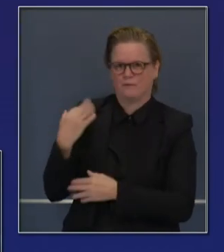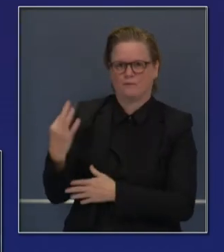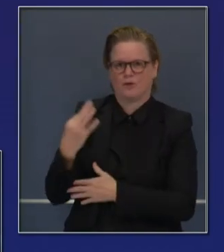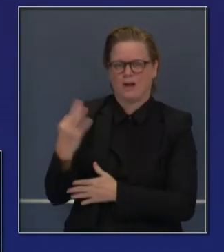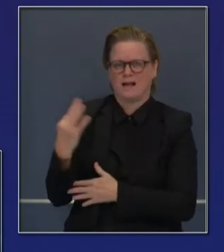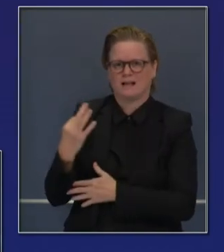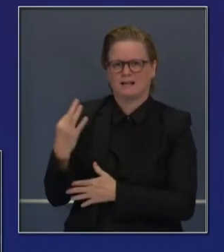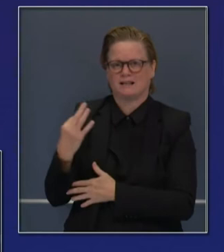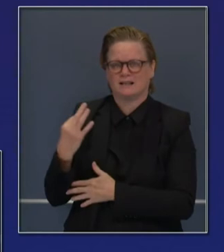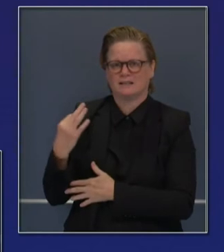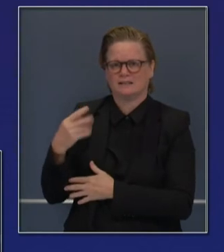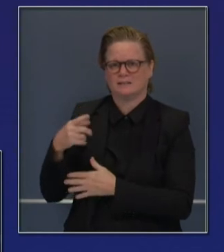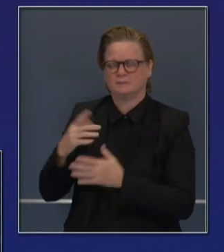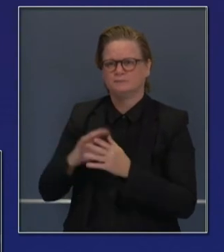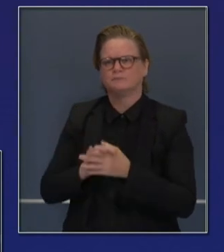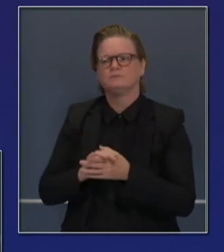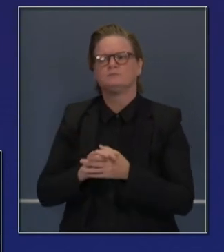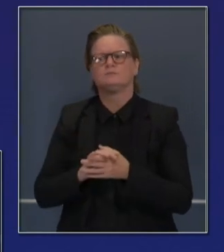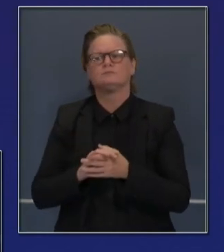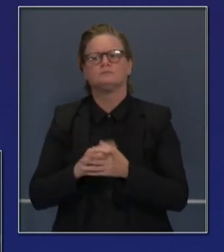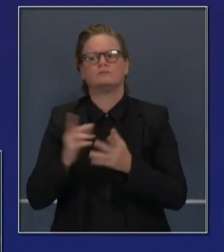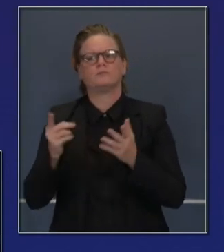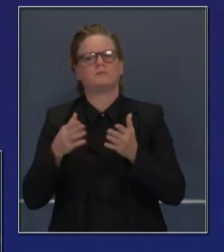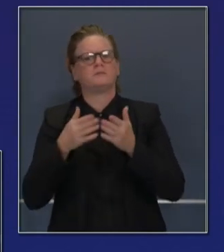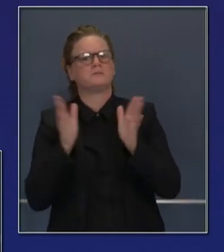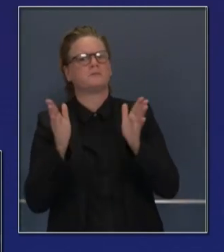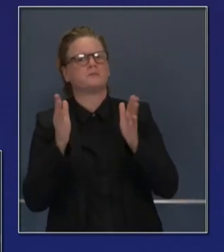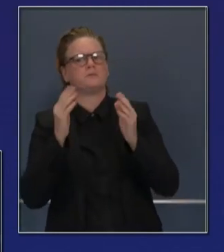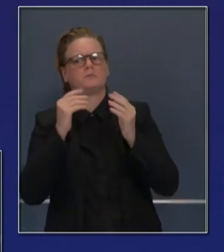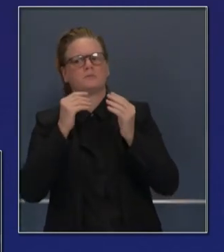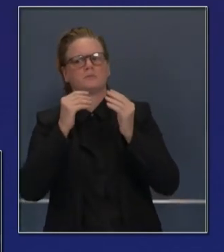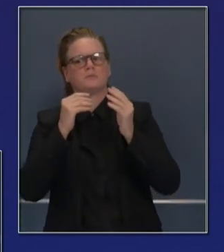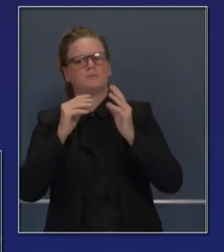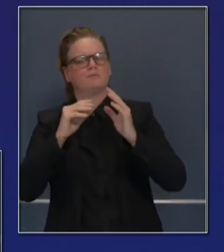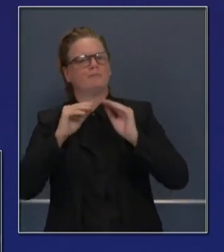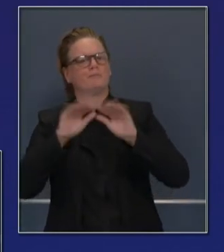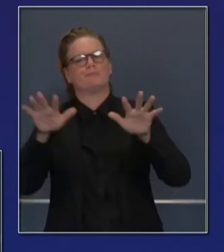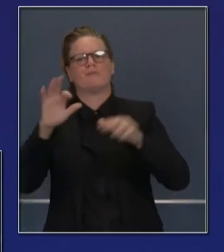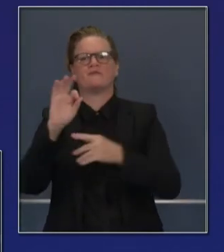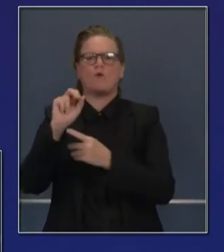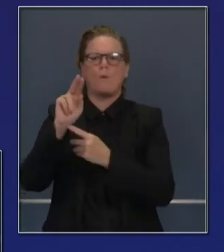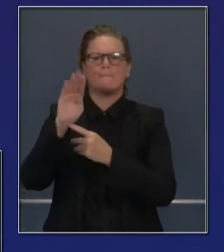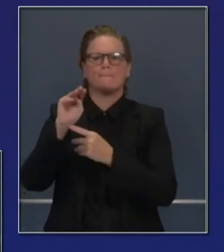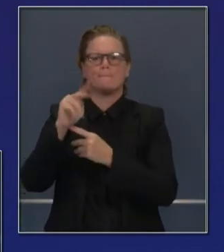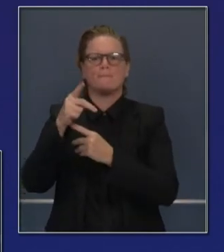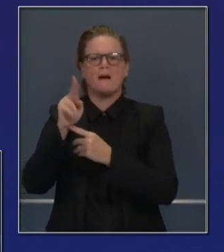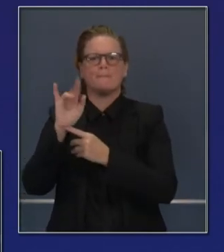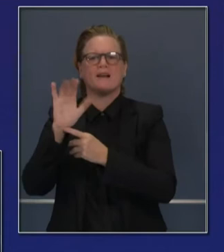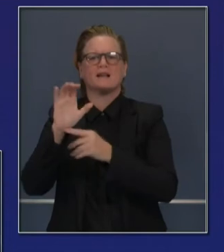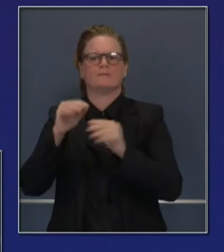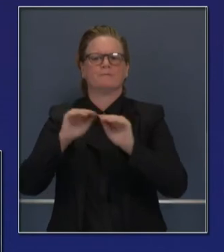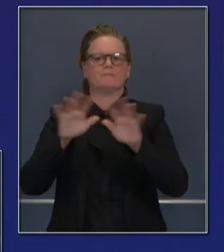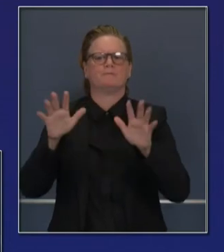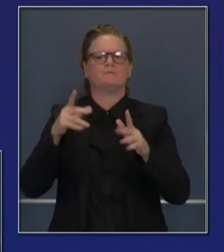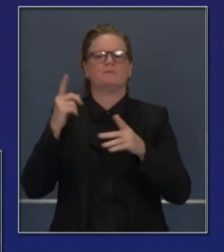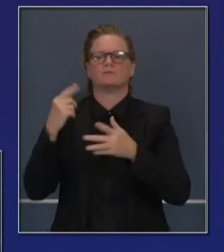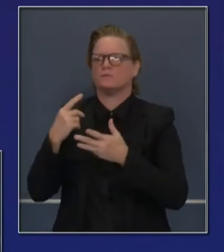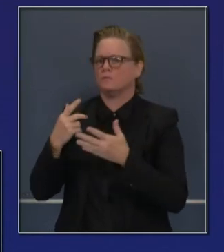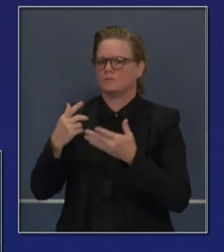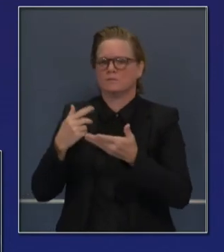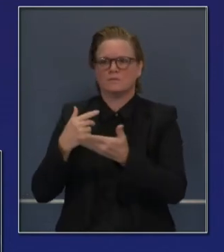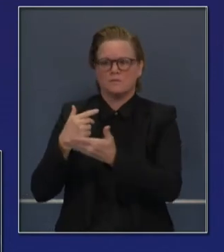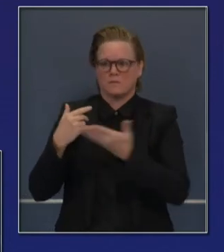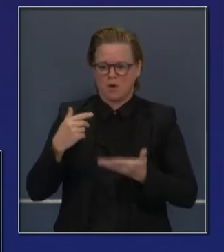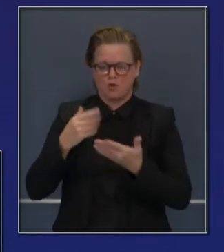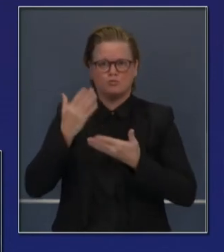forum on Friday, updating the latest plan. Now we get a better sense of what's available for the first round.